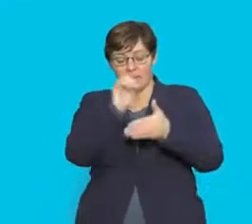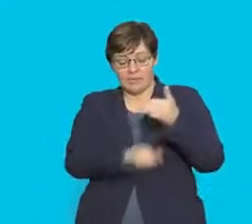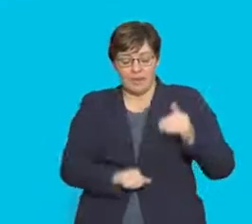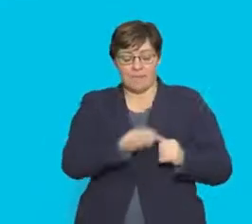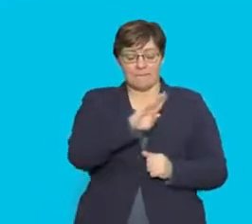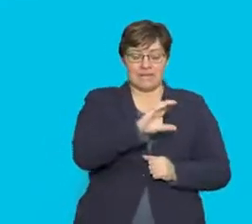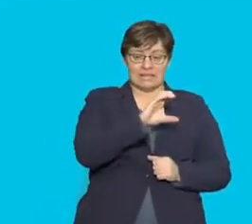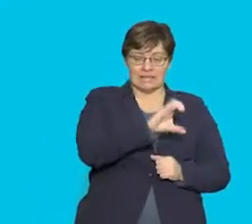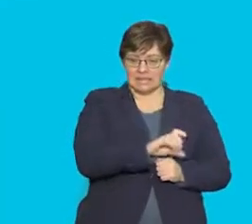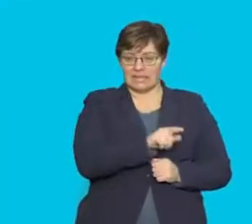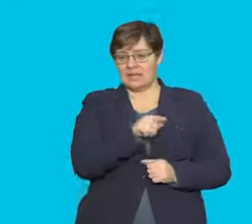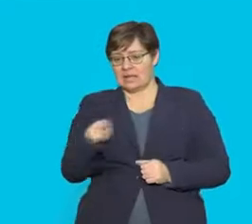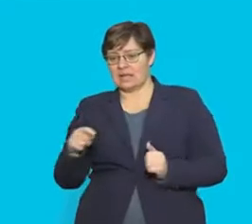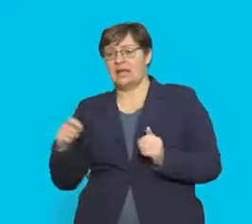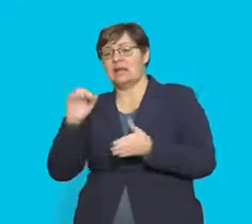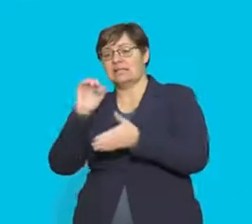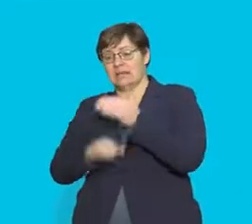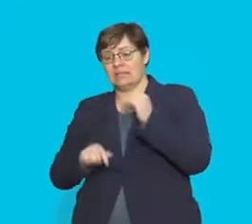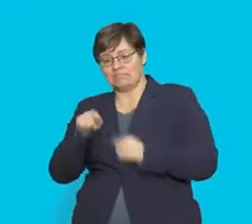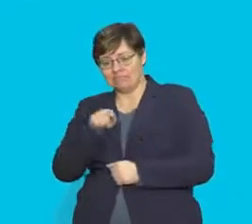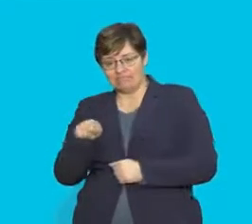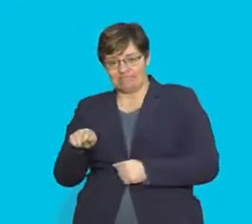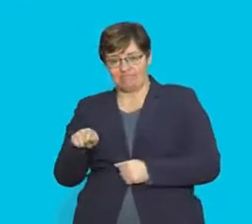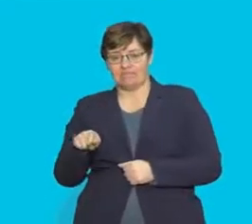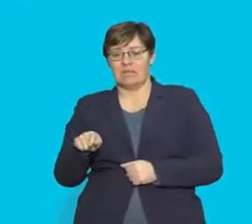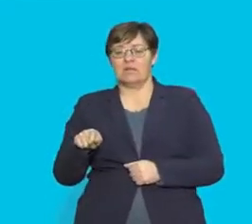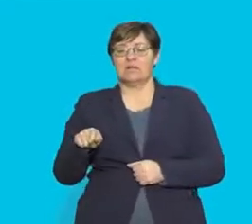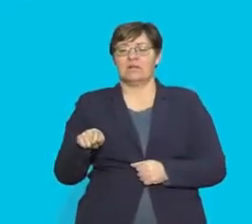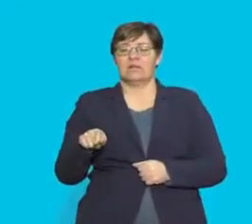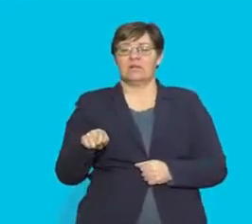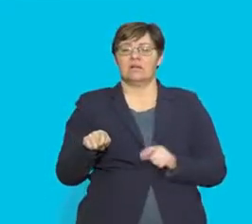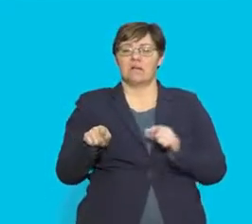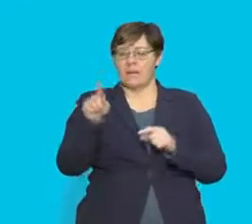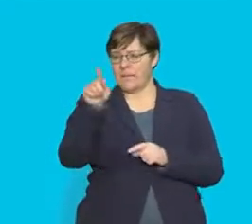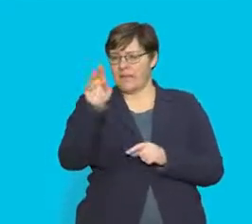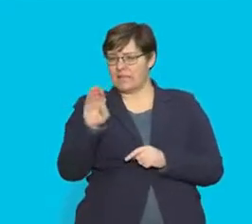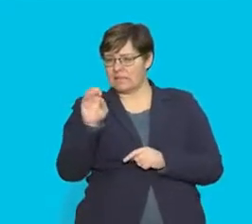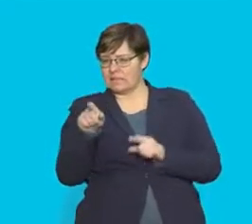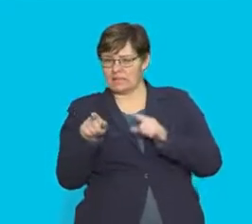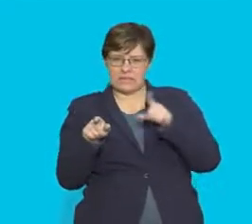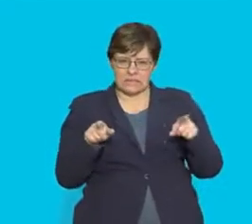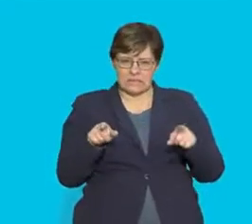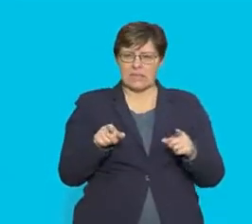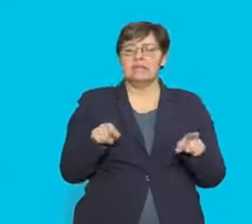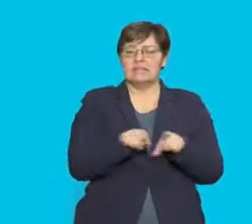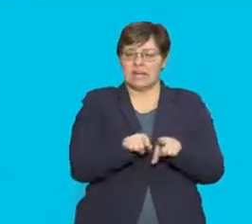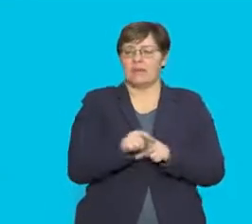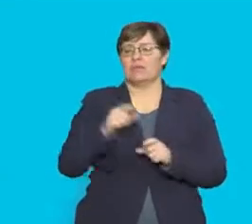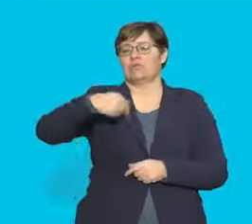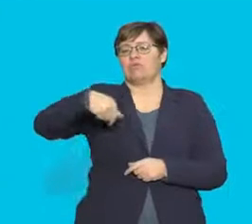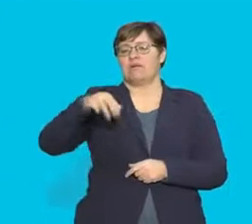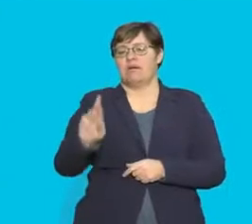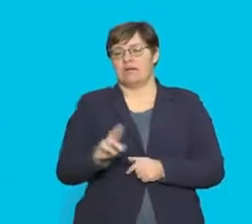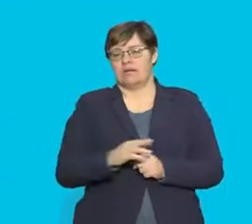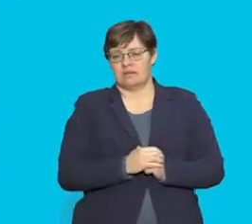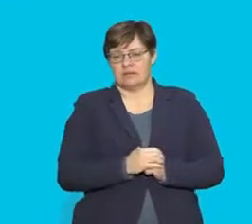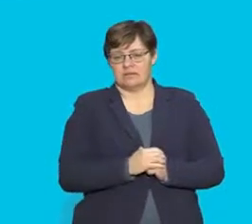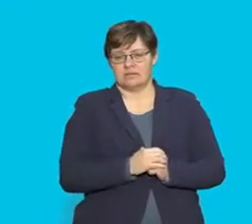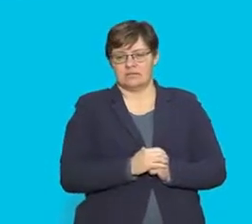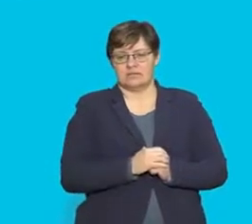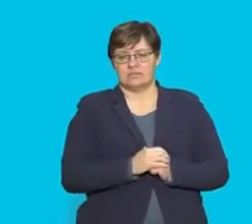right, because this must link with that. I'm subtracting B, C, which I also know that this is Q, R. So it means